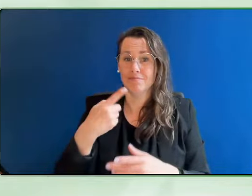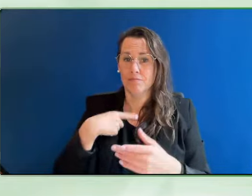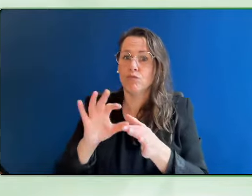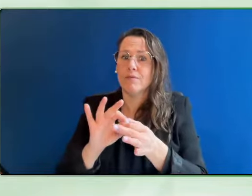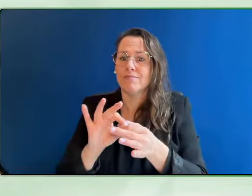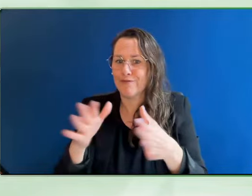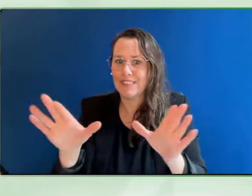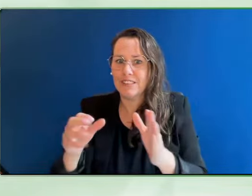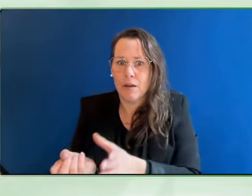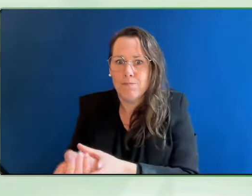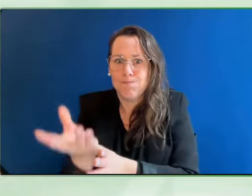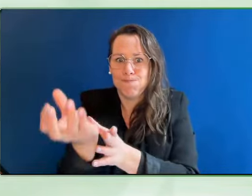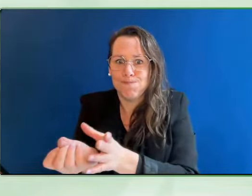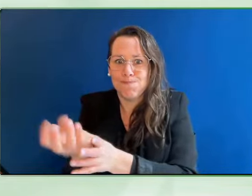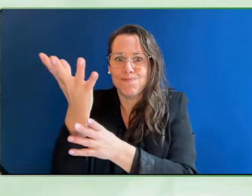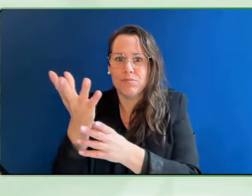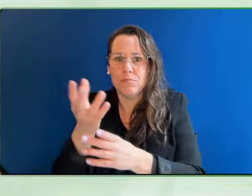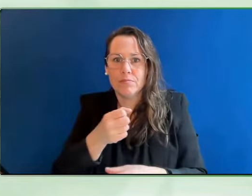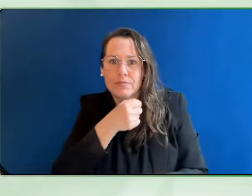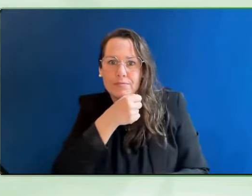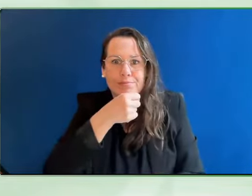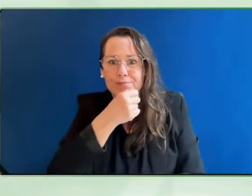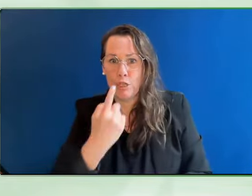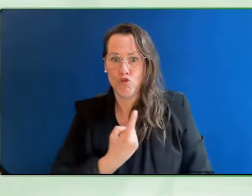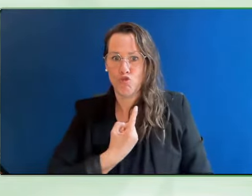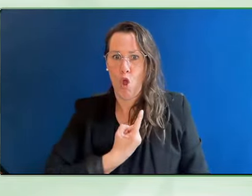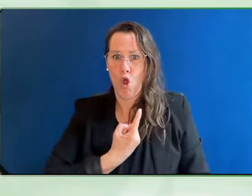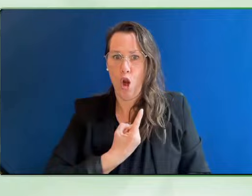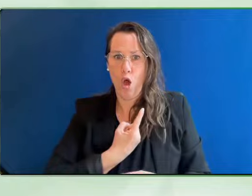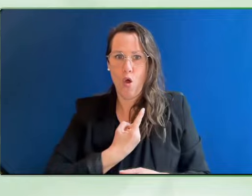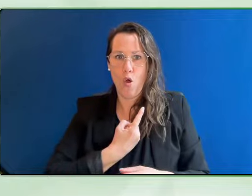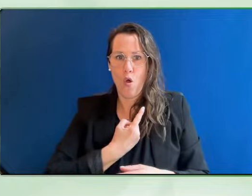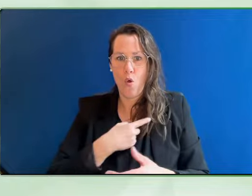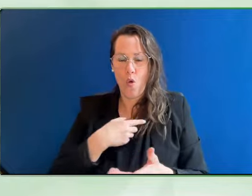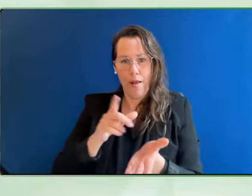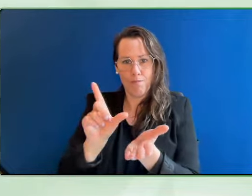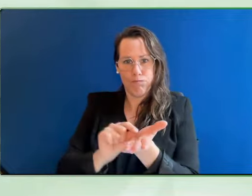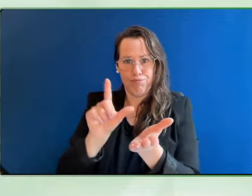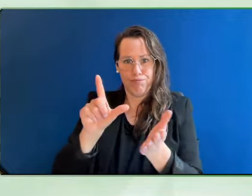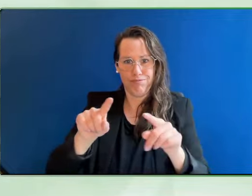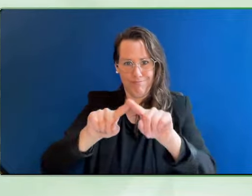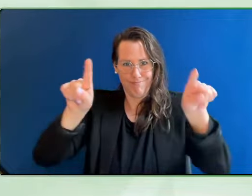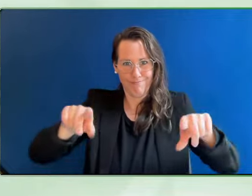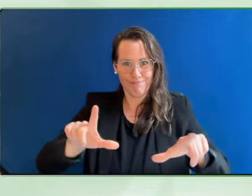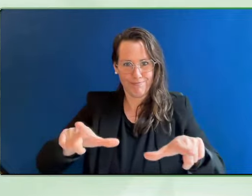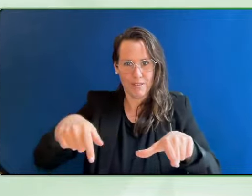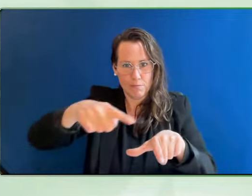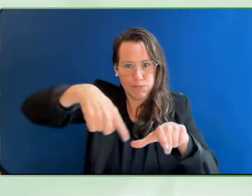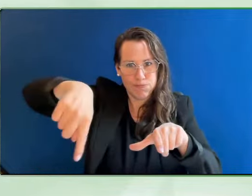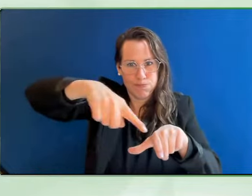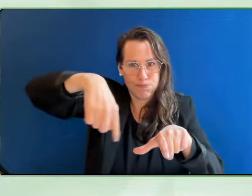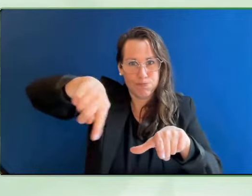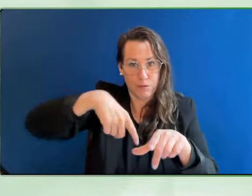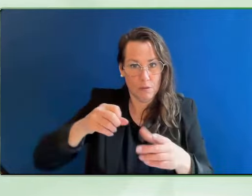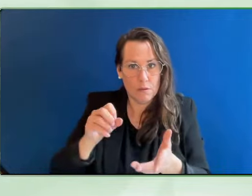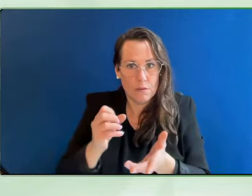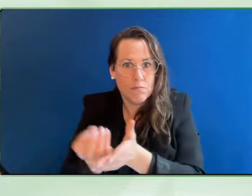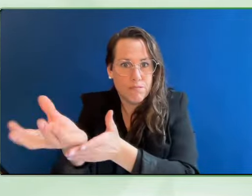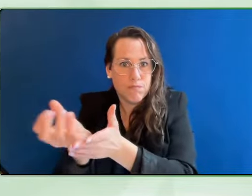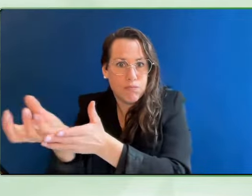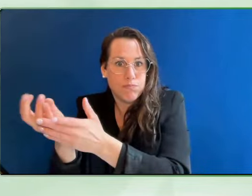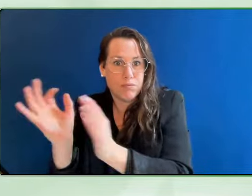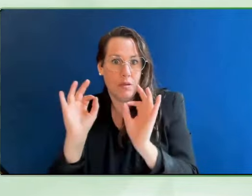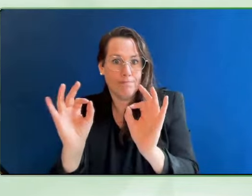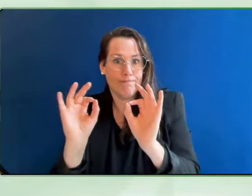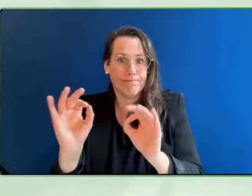with any kind of talking before what we are going to play. And that is called